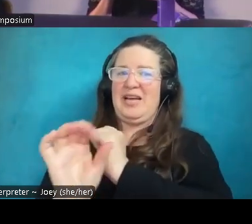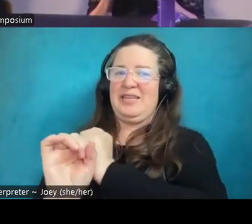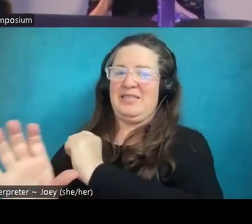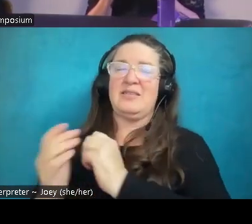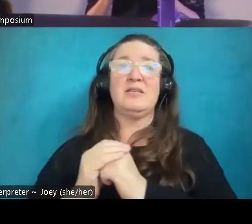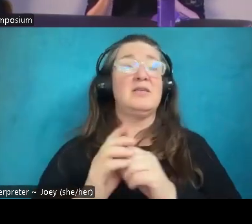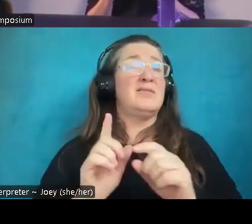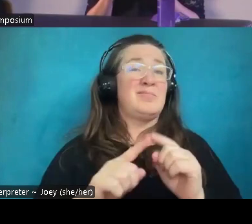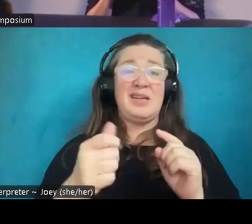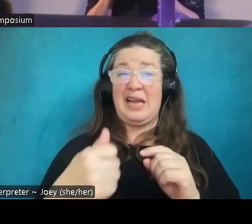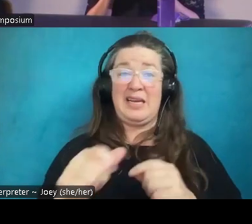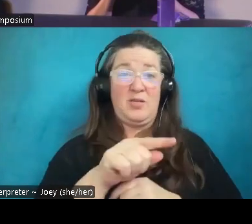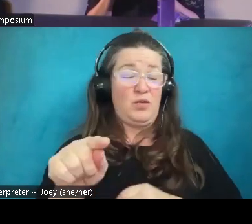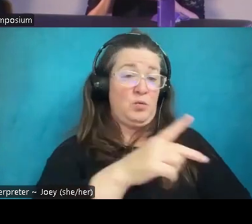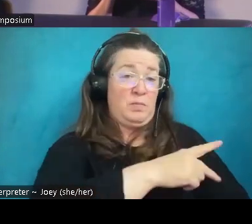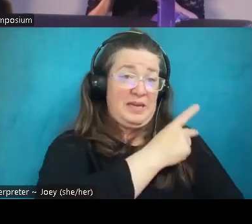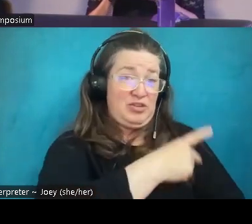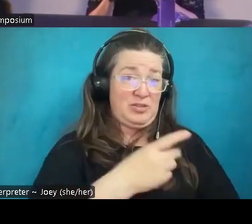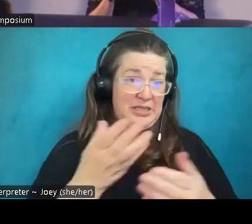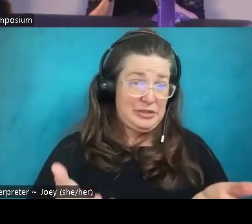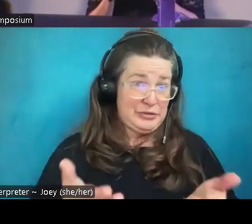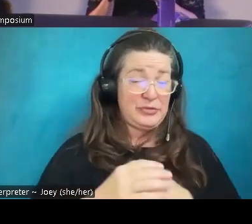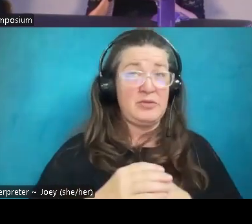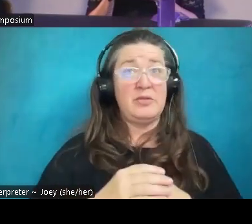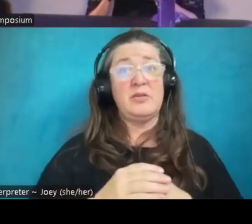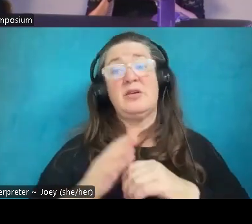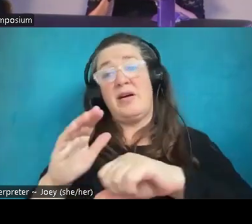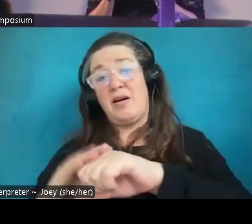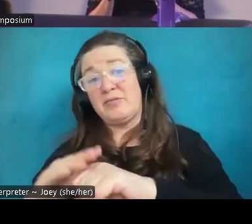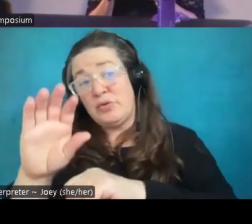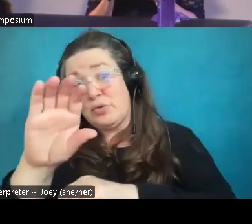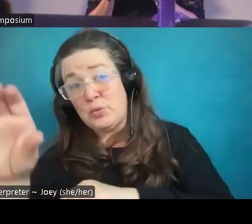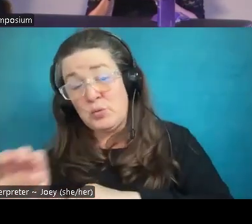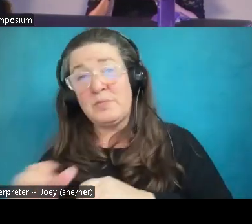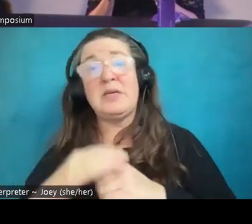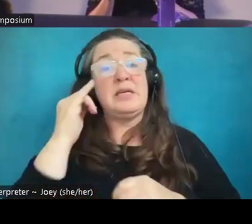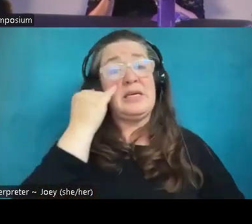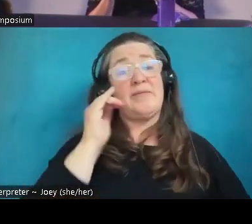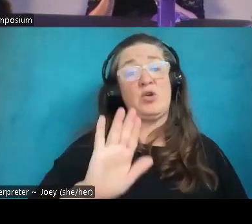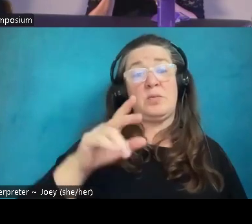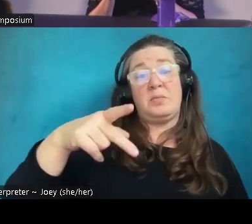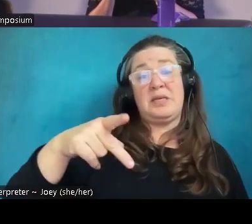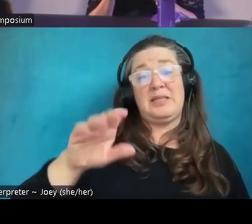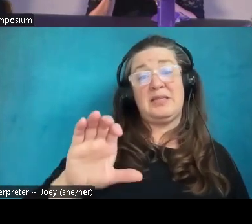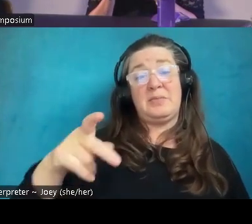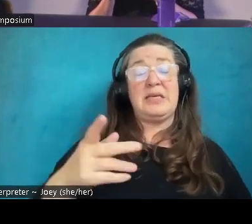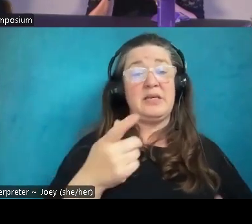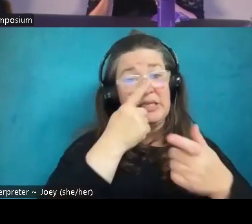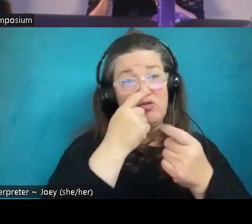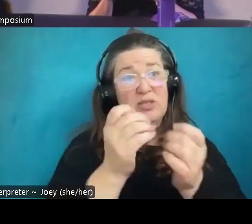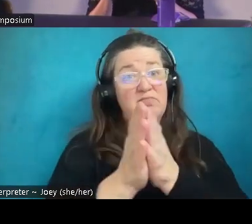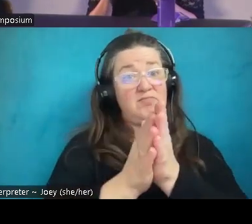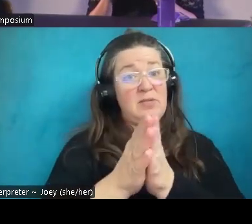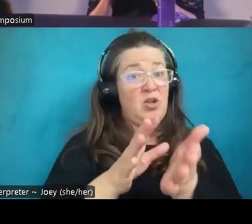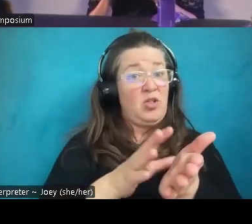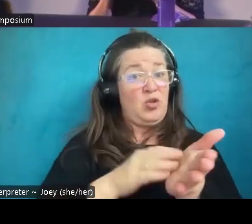on Zoom, if your primary care doctor is interested in meeting with us to learn a little bit more about